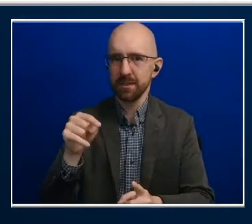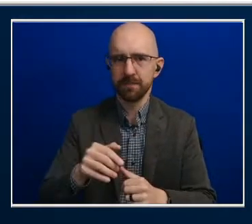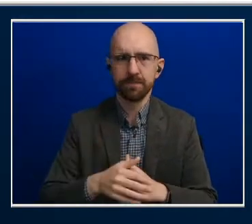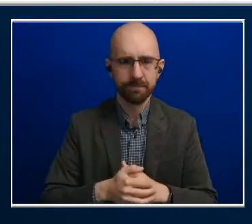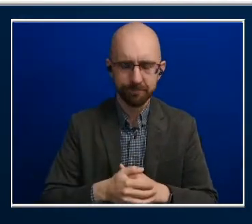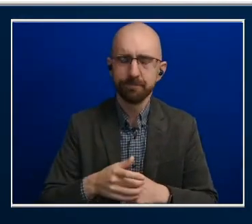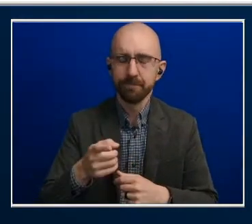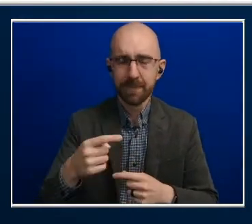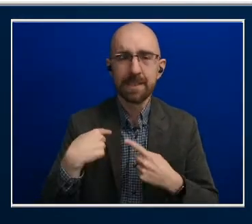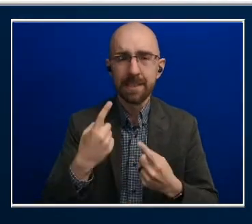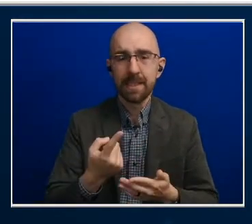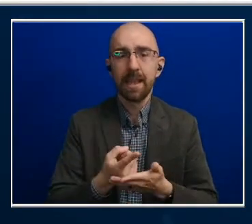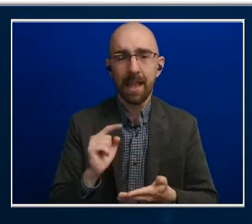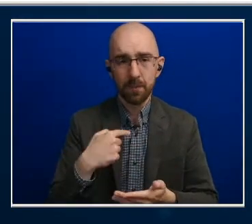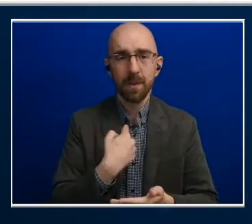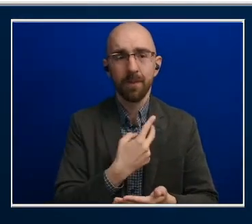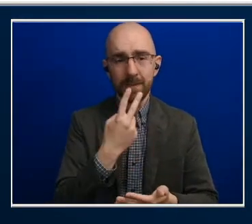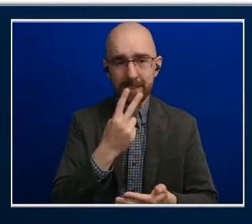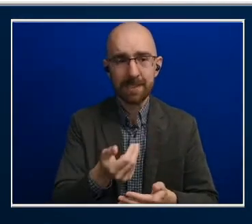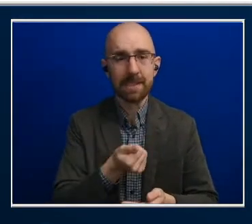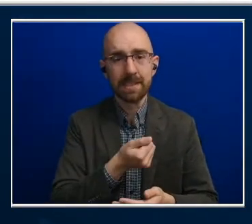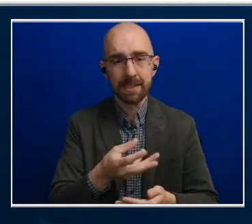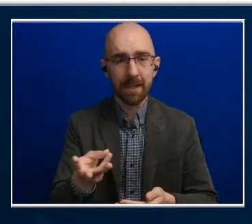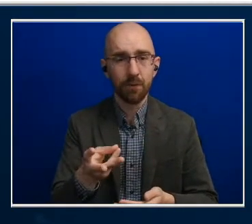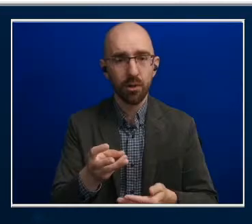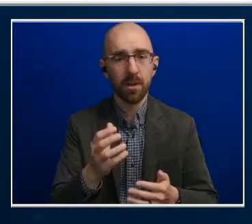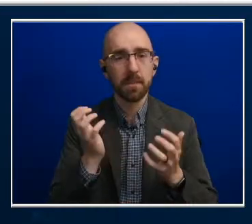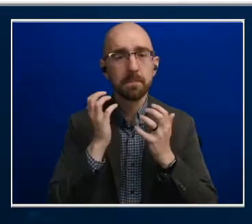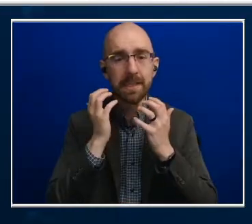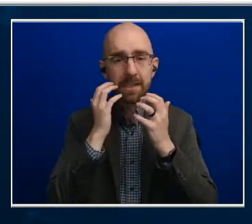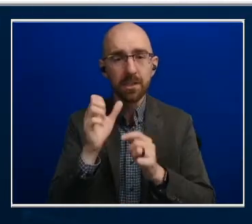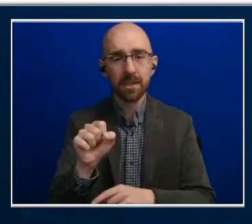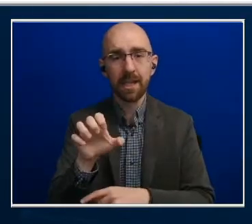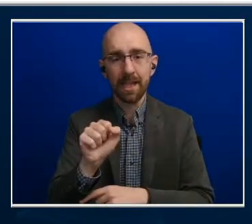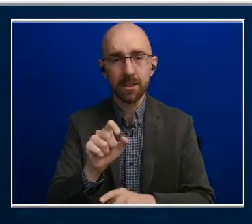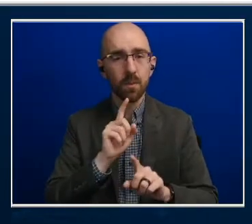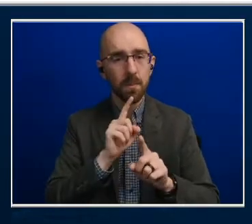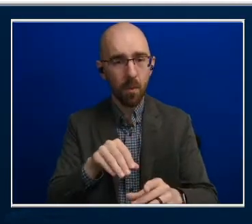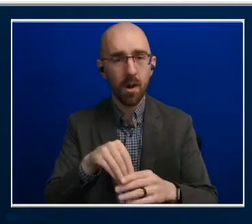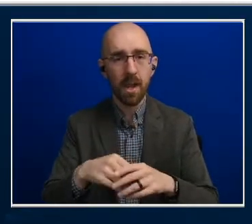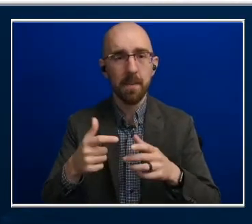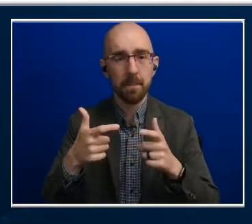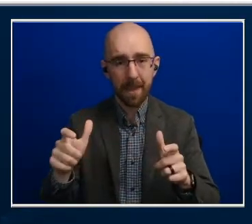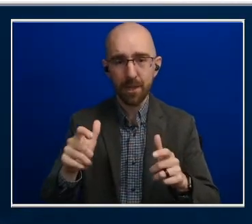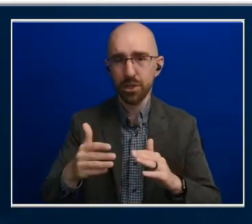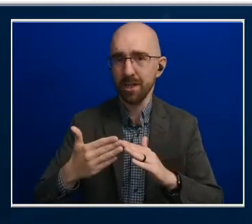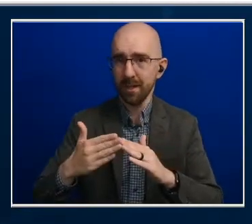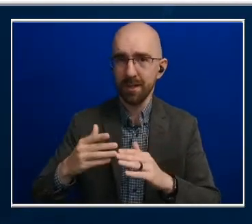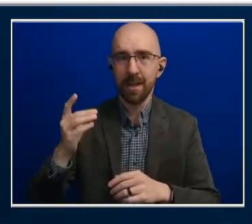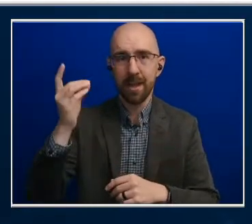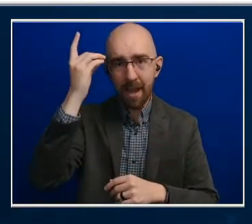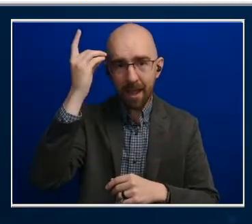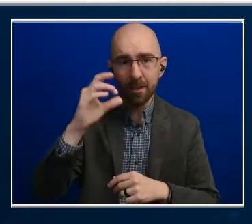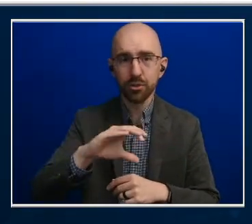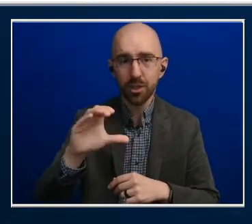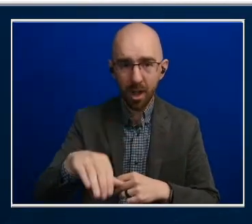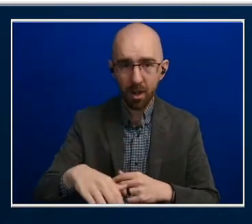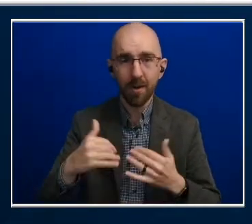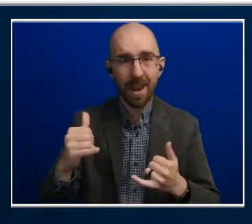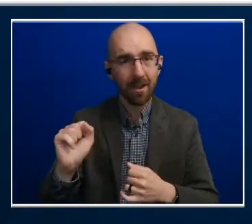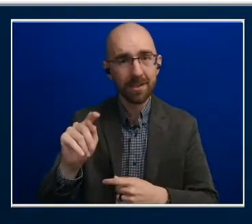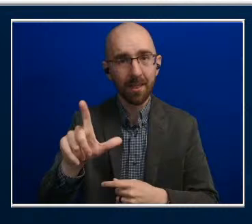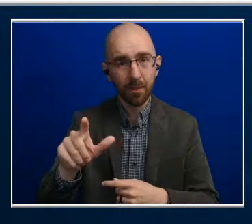seen several measles cases reported in major urban areas, Dallas, Chicago, now St. Louis. Missouri health